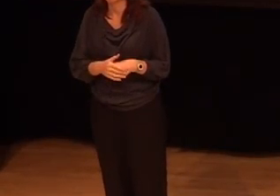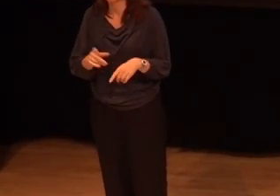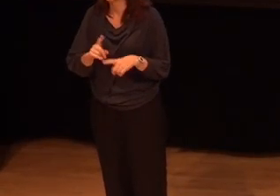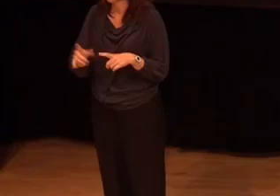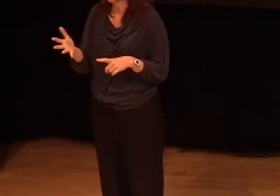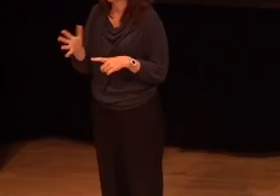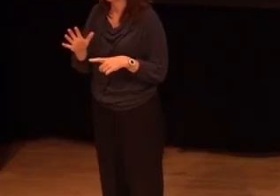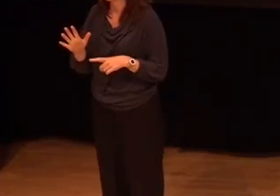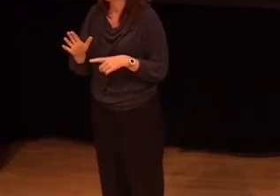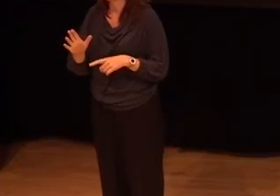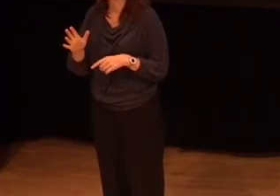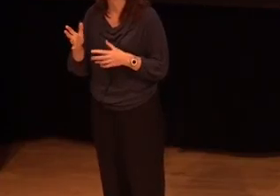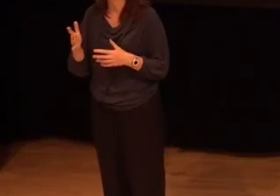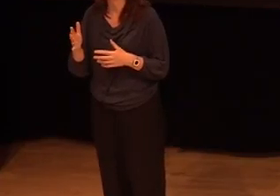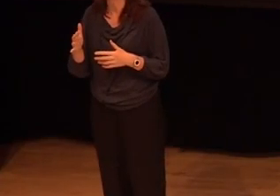of backlash idea.